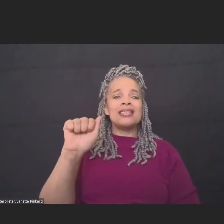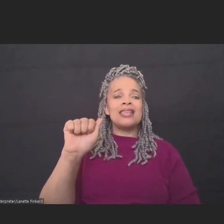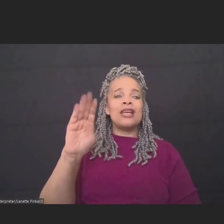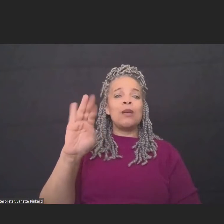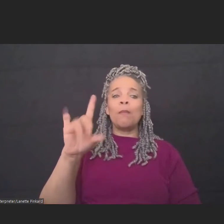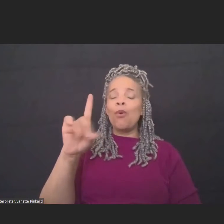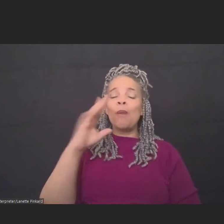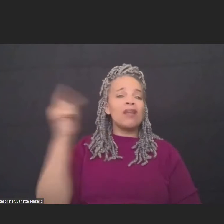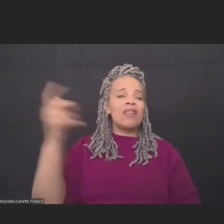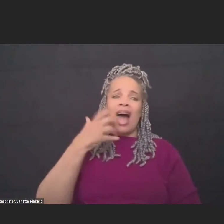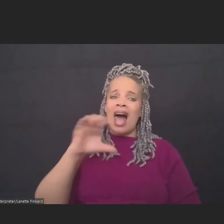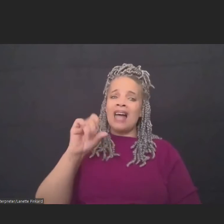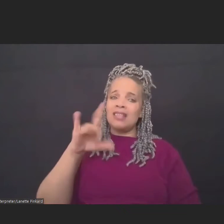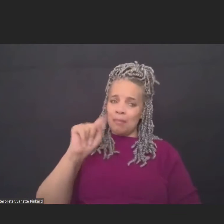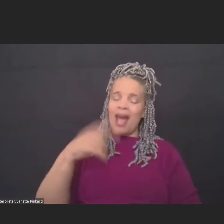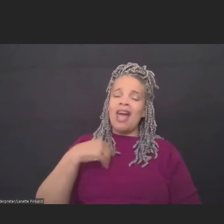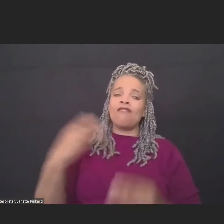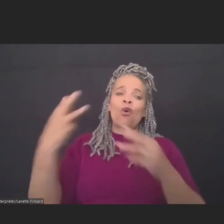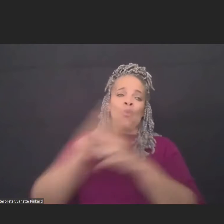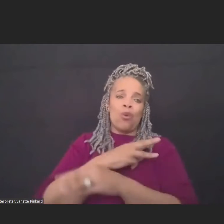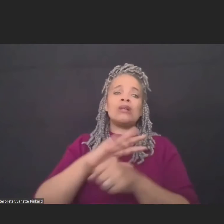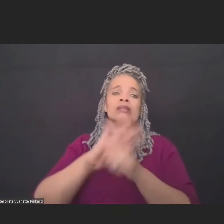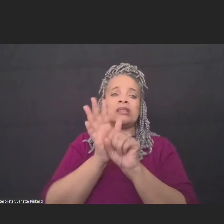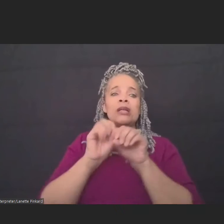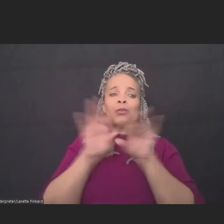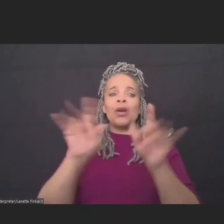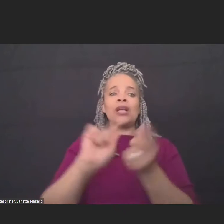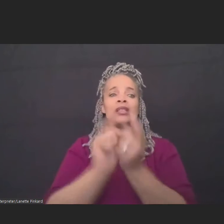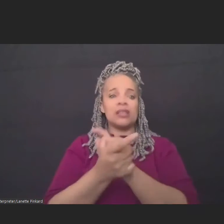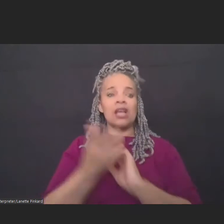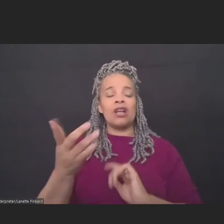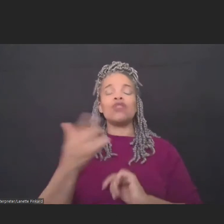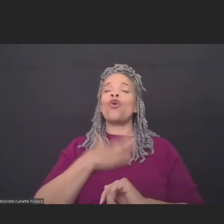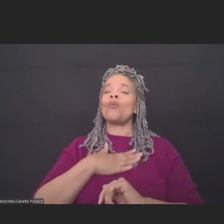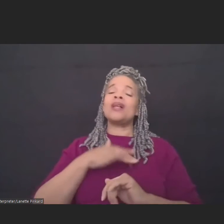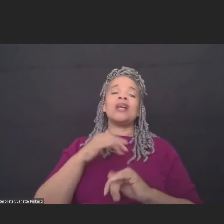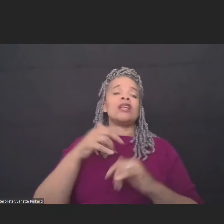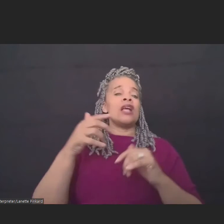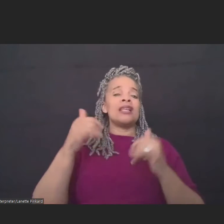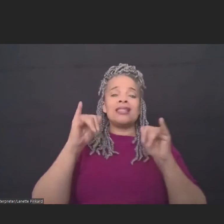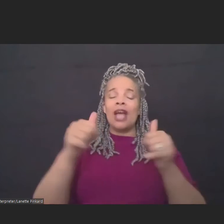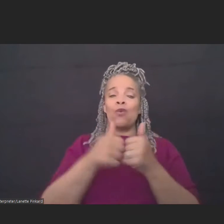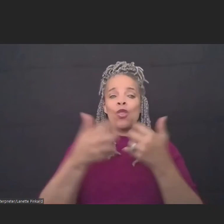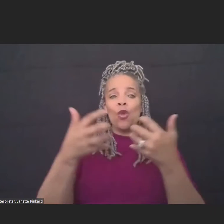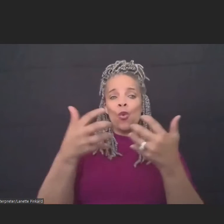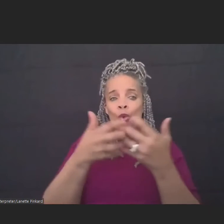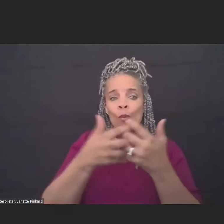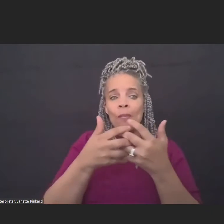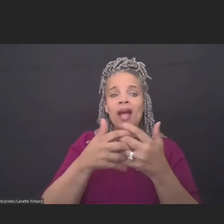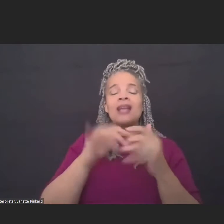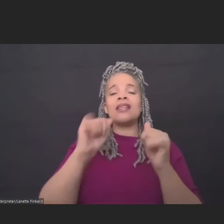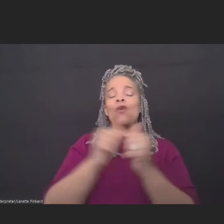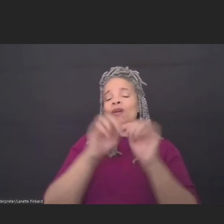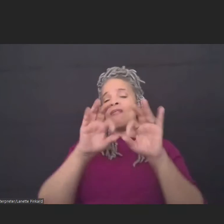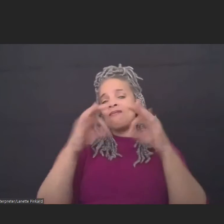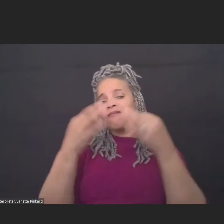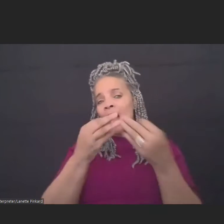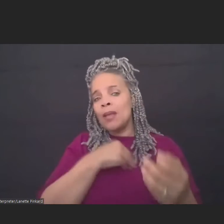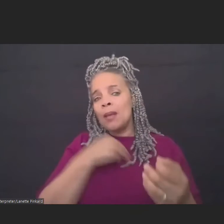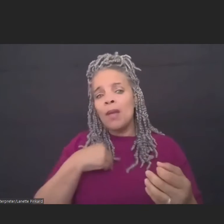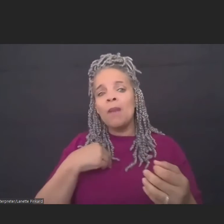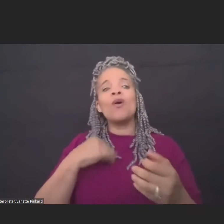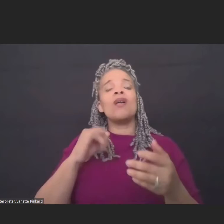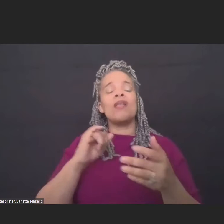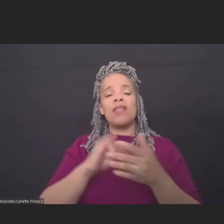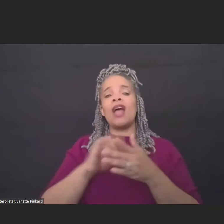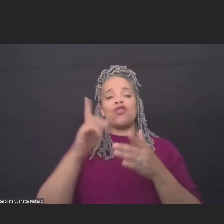there. And so just be careful. Stay with roommates that you're already exposed to, or stay with family members